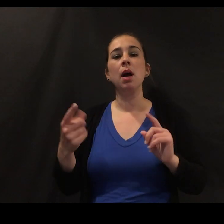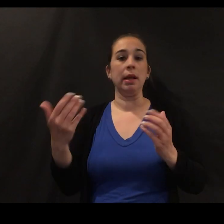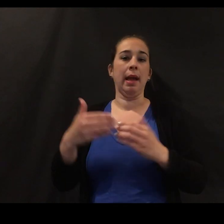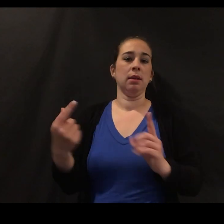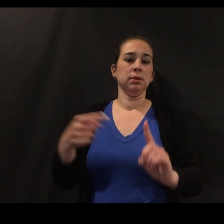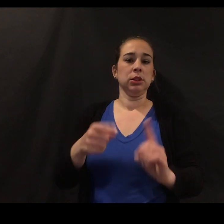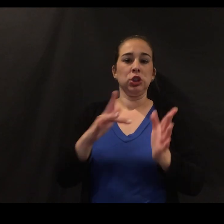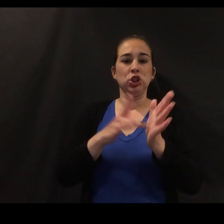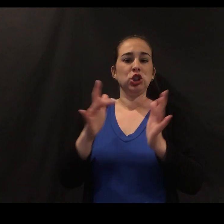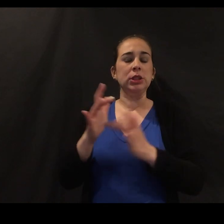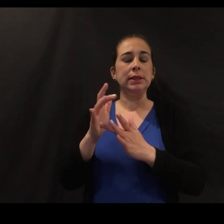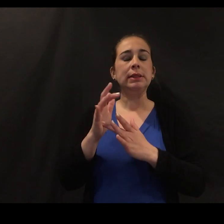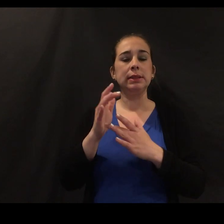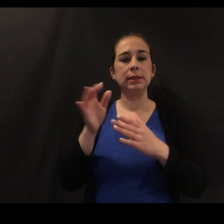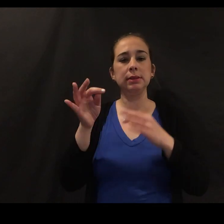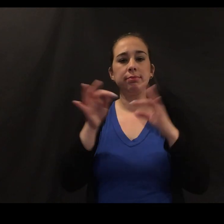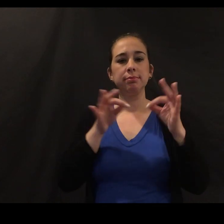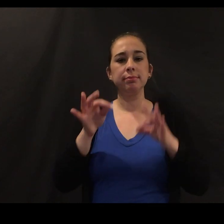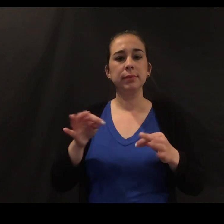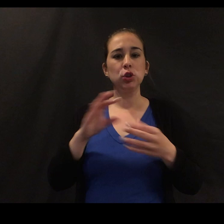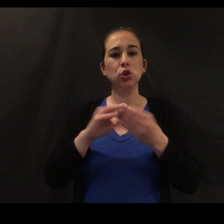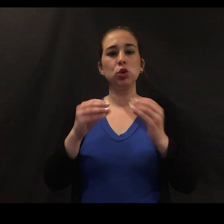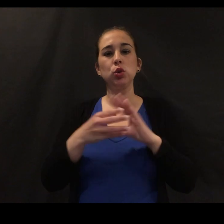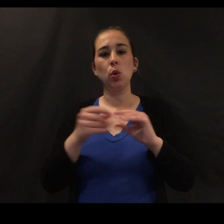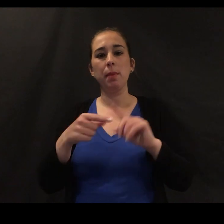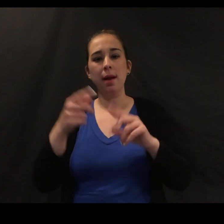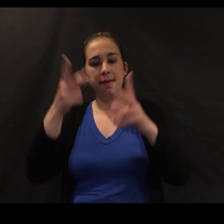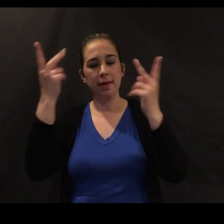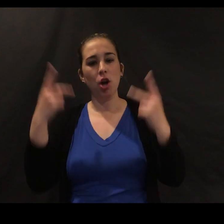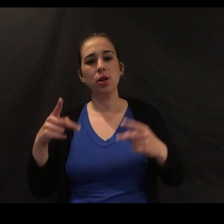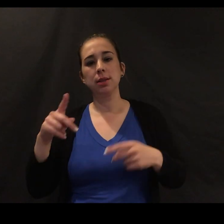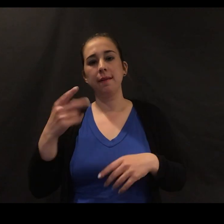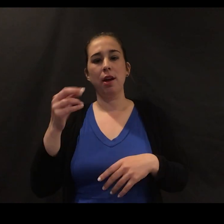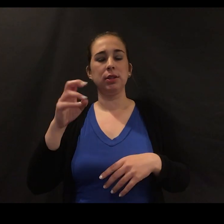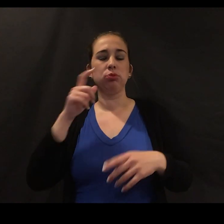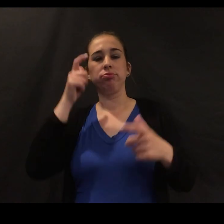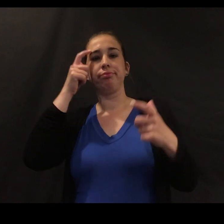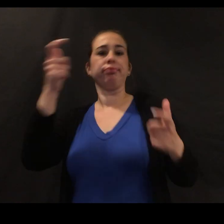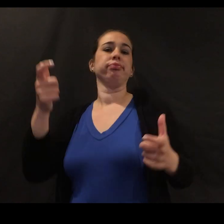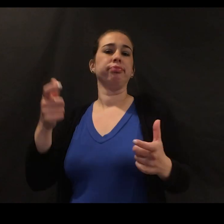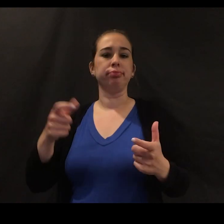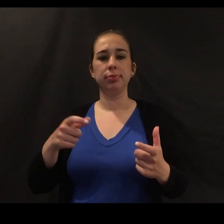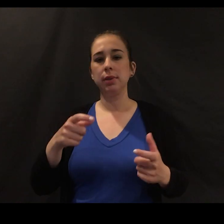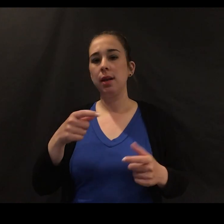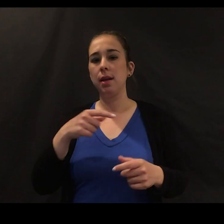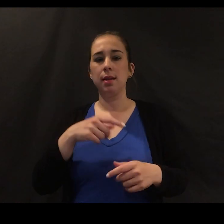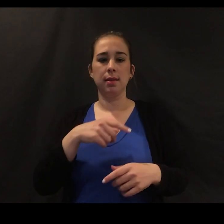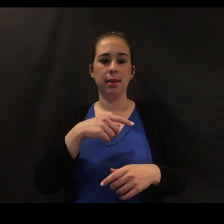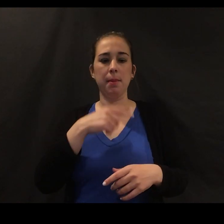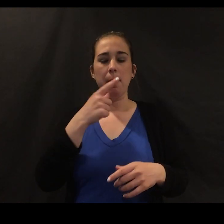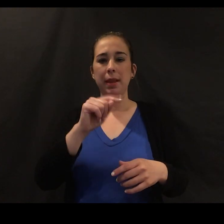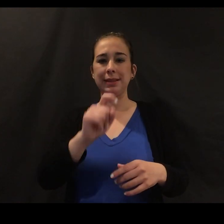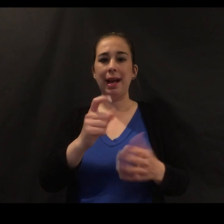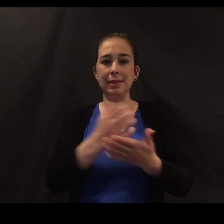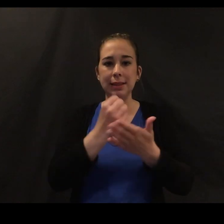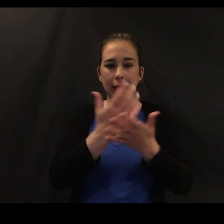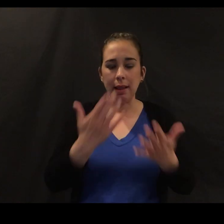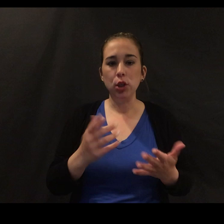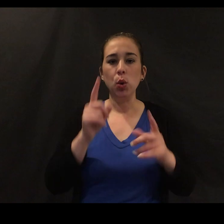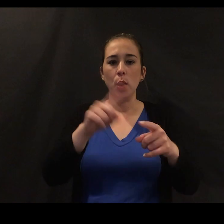of the Pharisee, the self-righteous Pharisee, and the publican, the tax collector, who went to the temple to pray.